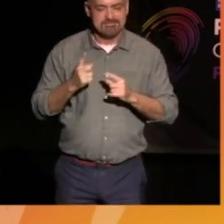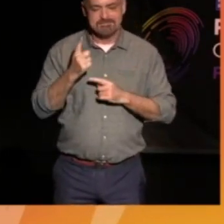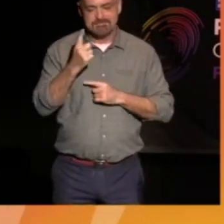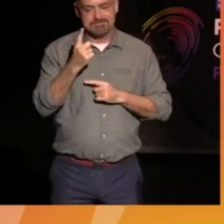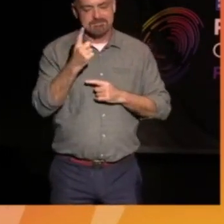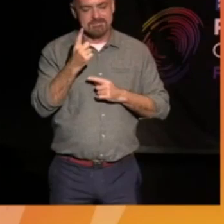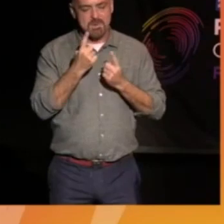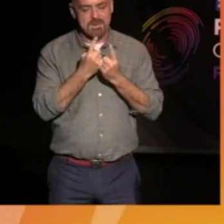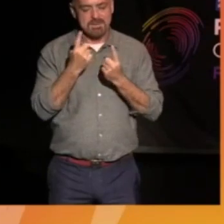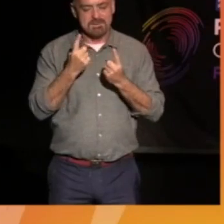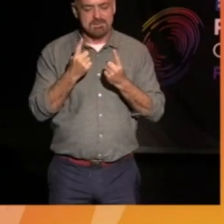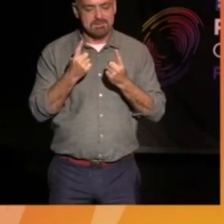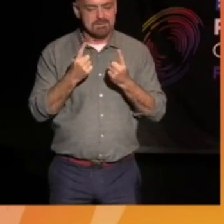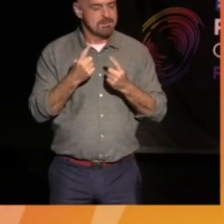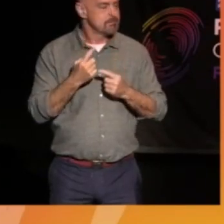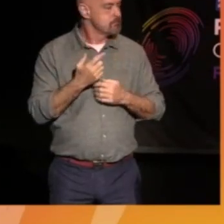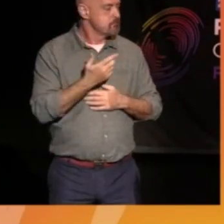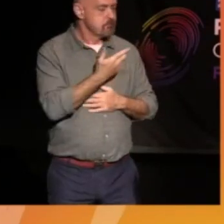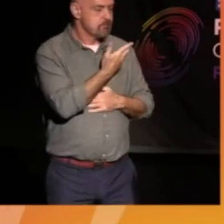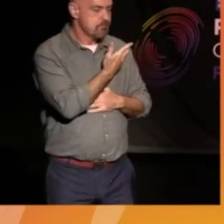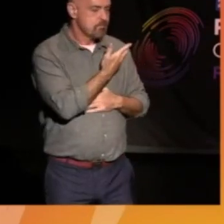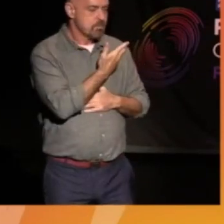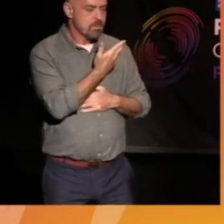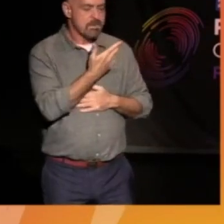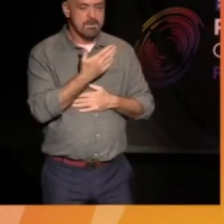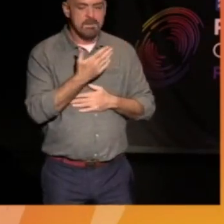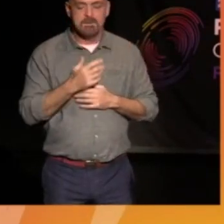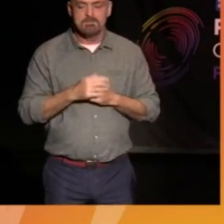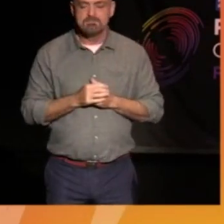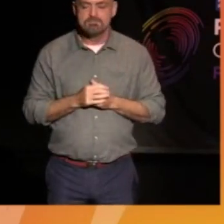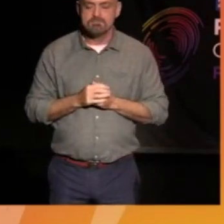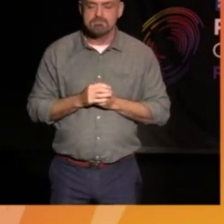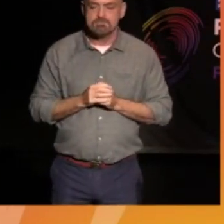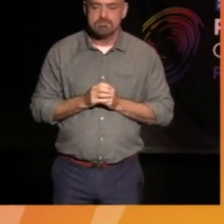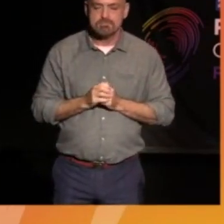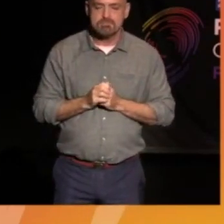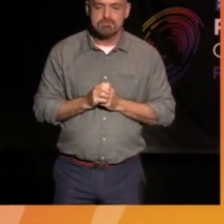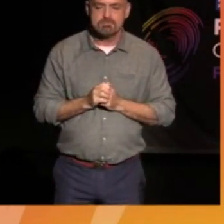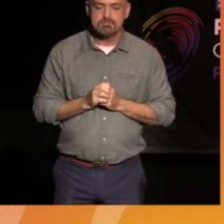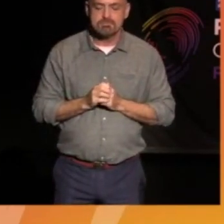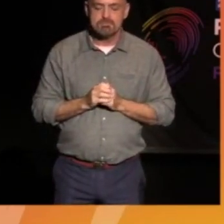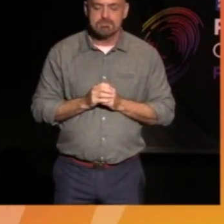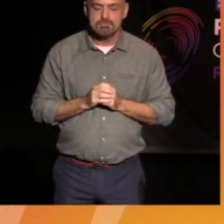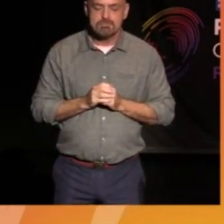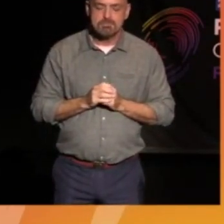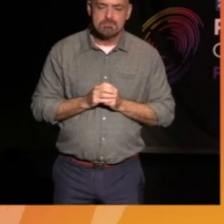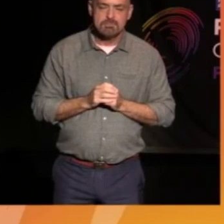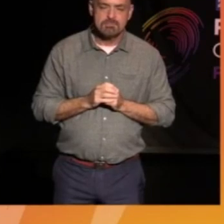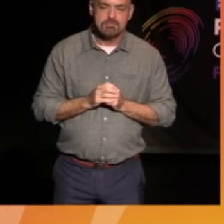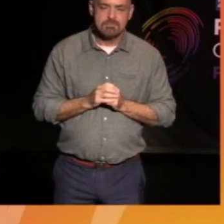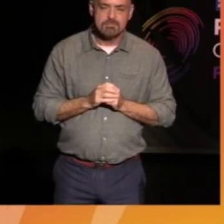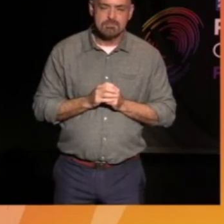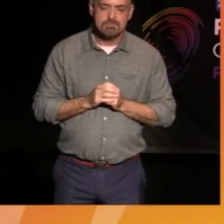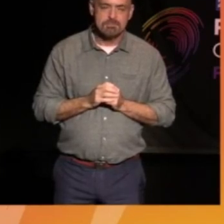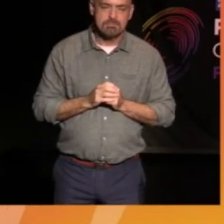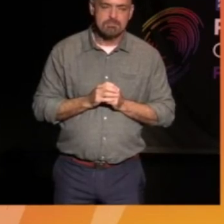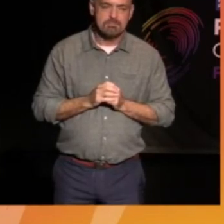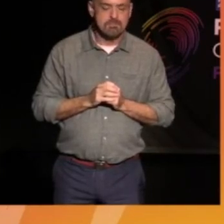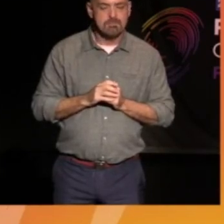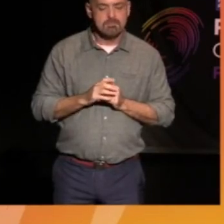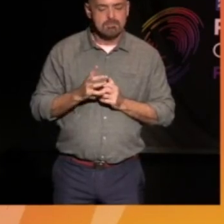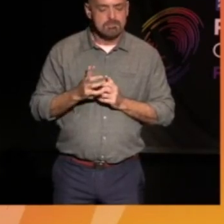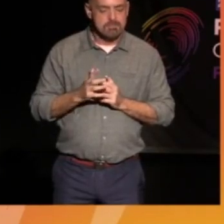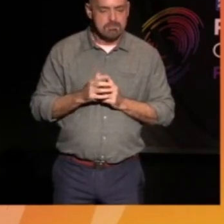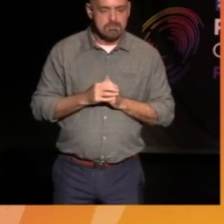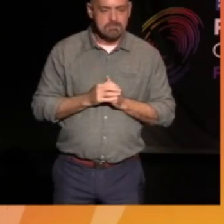to add more thing. And this process take sometime. It's depend with the different children.